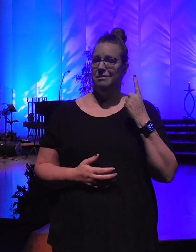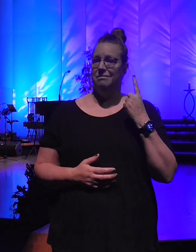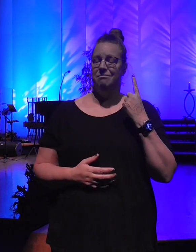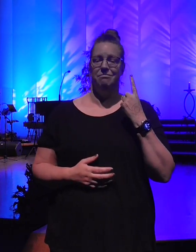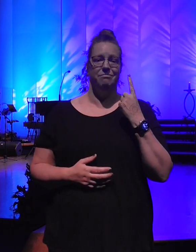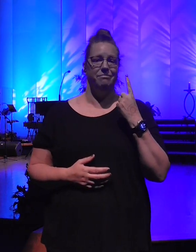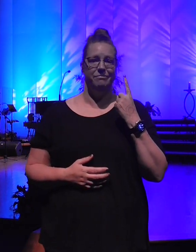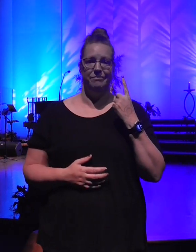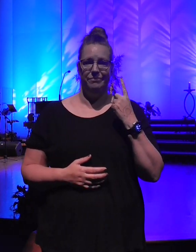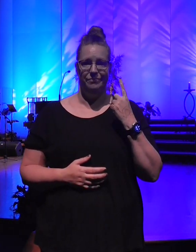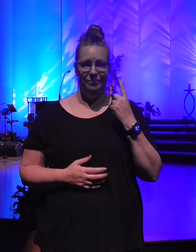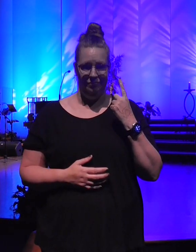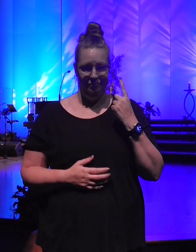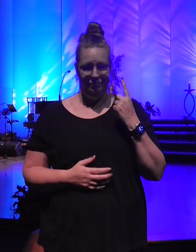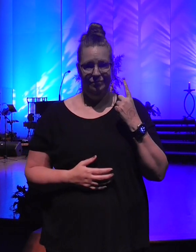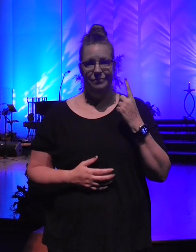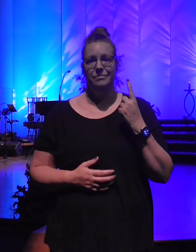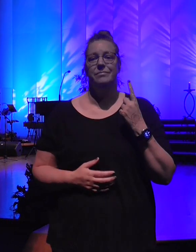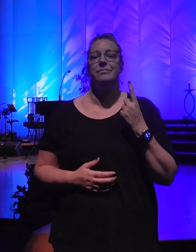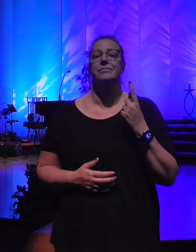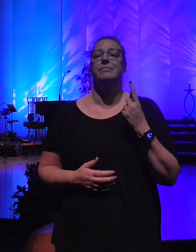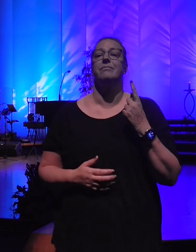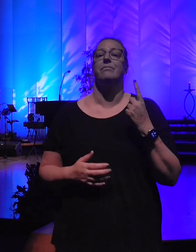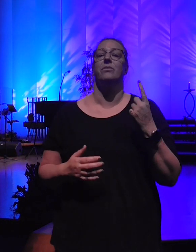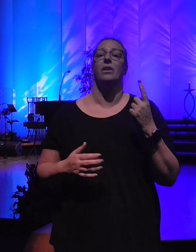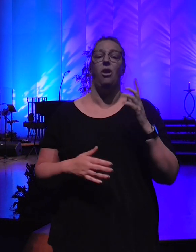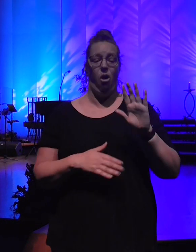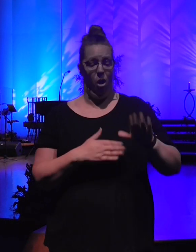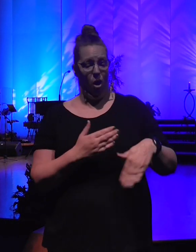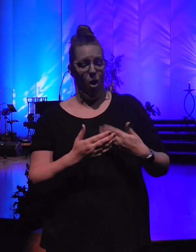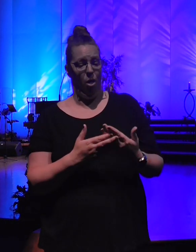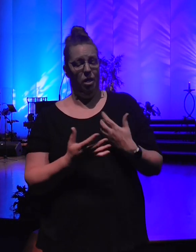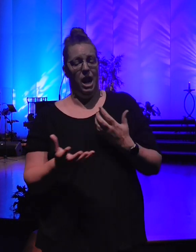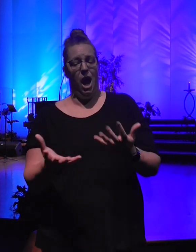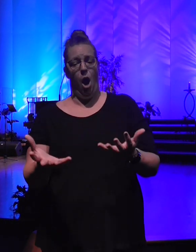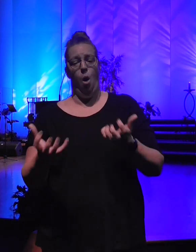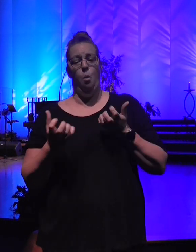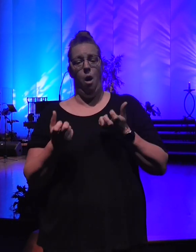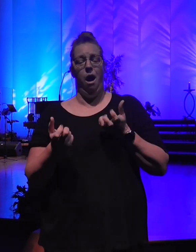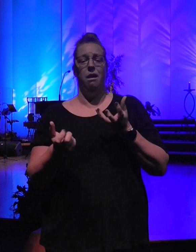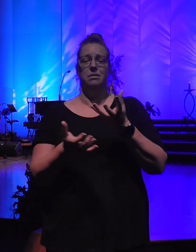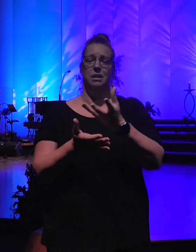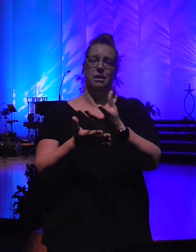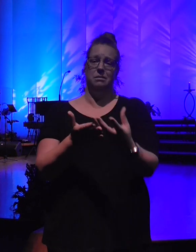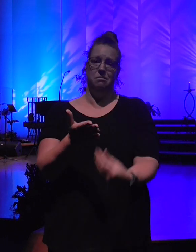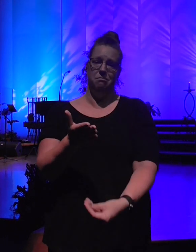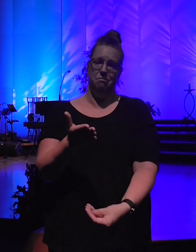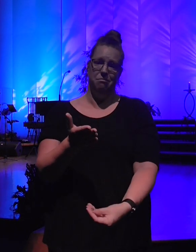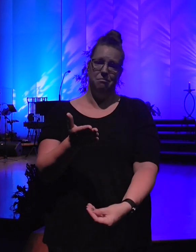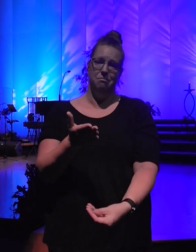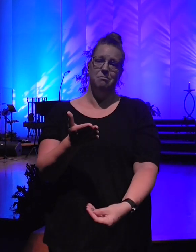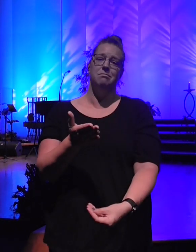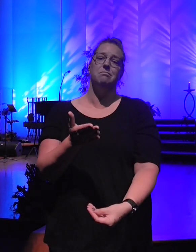understand, if all that you're wanting slips right through your